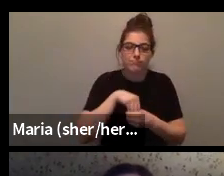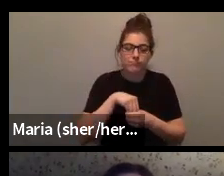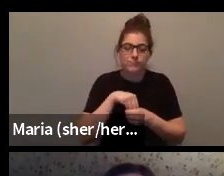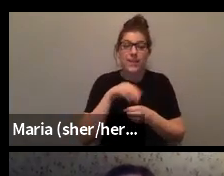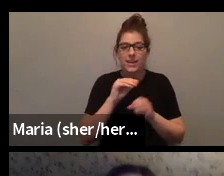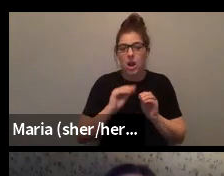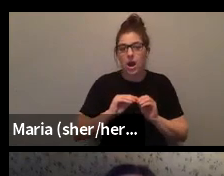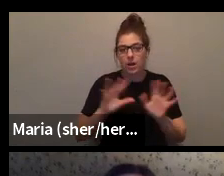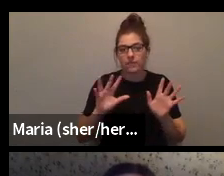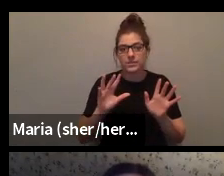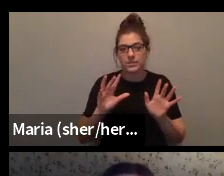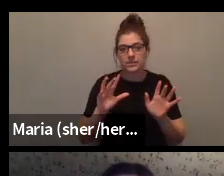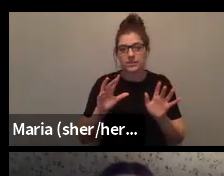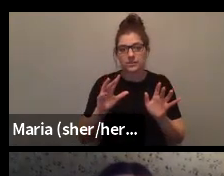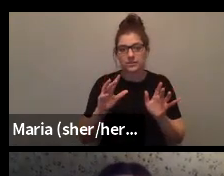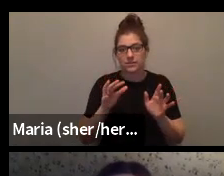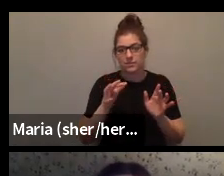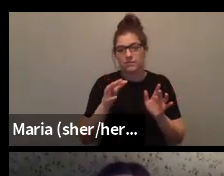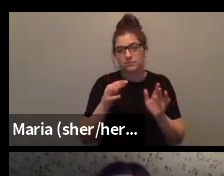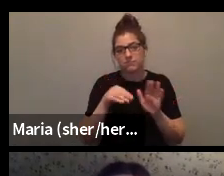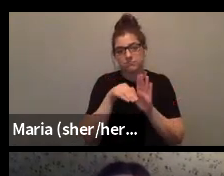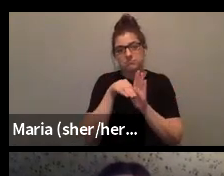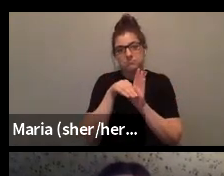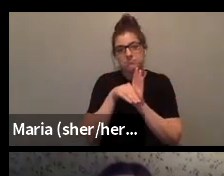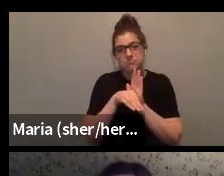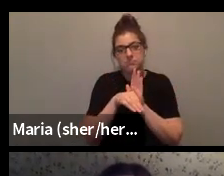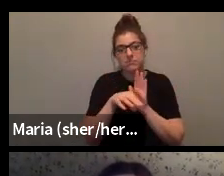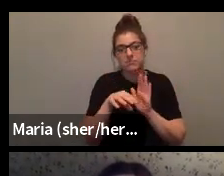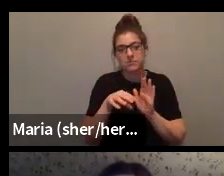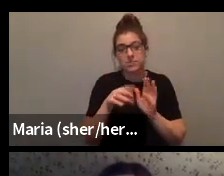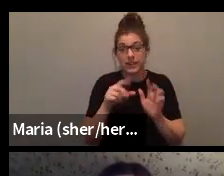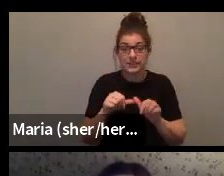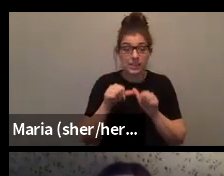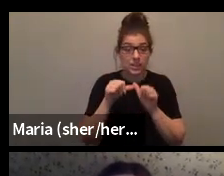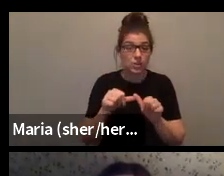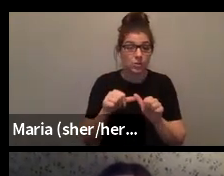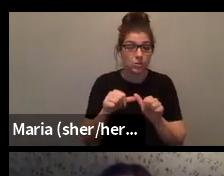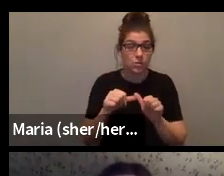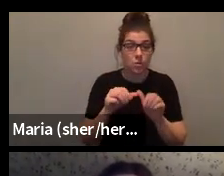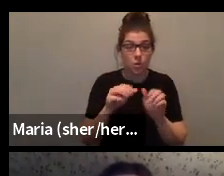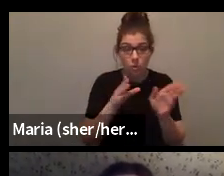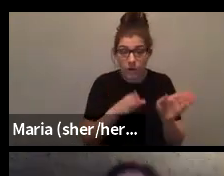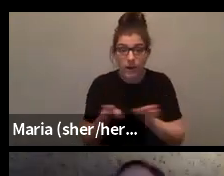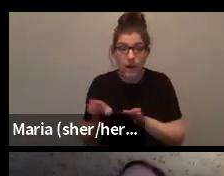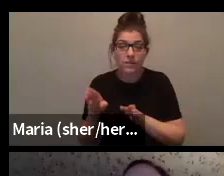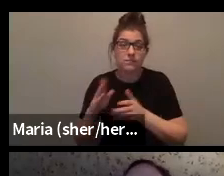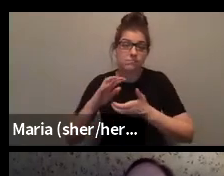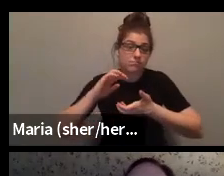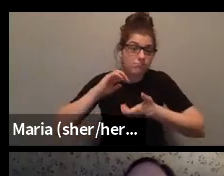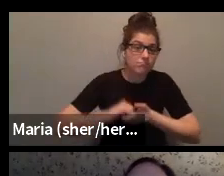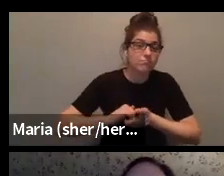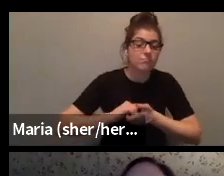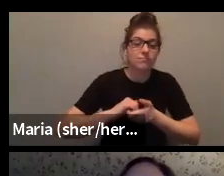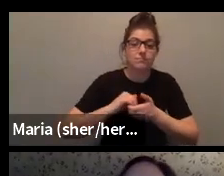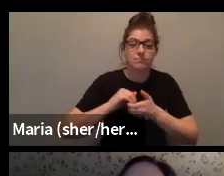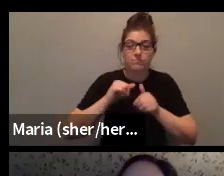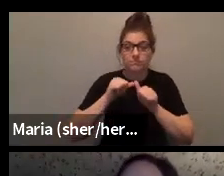on the downward slope. To continue this organizing, to continue this discussion that's been